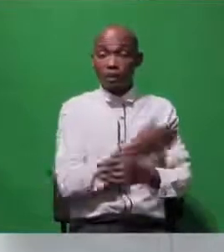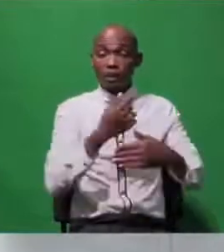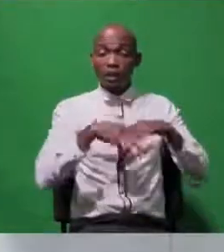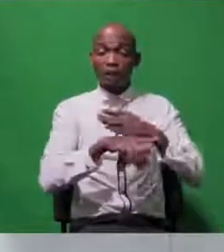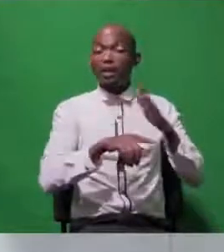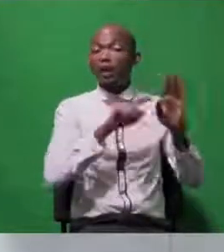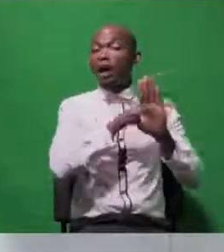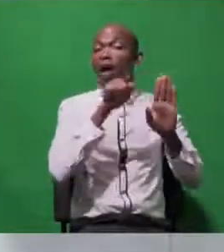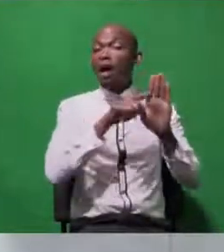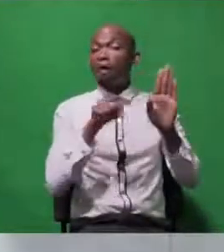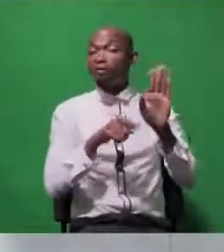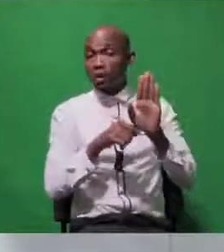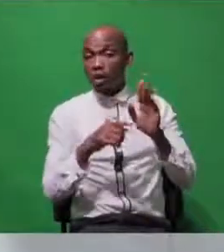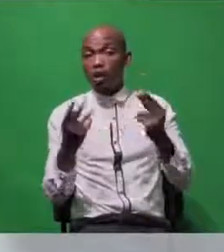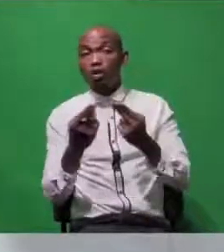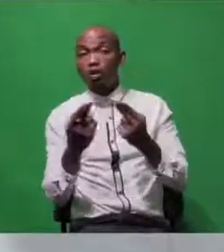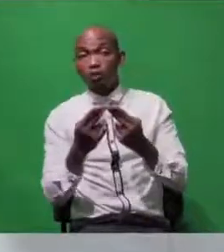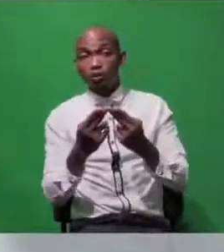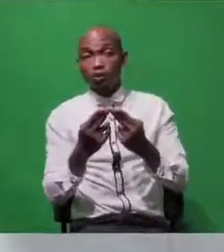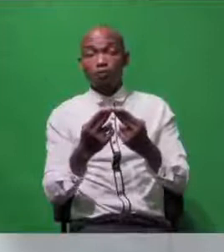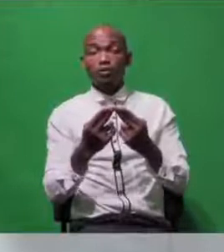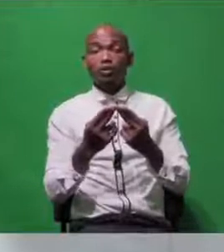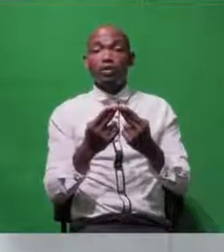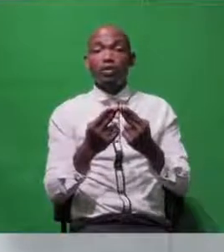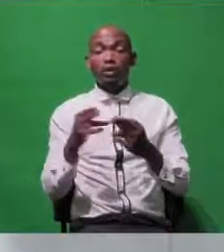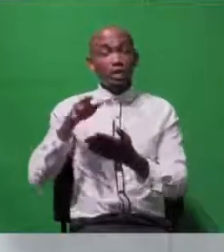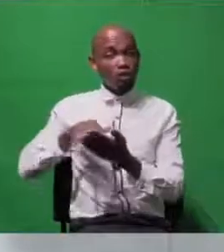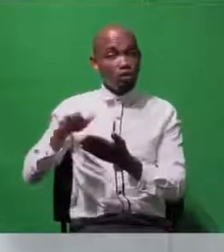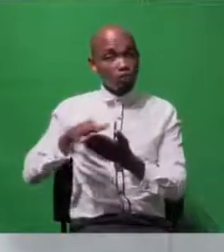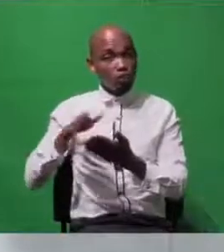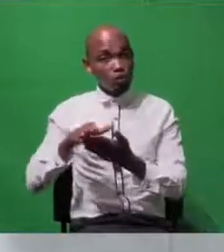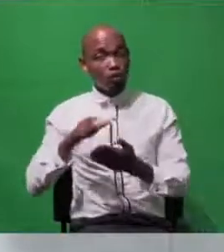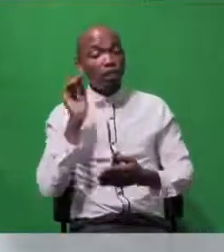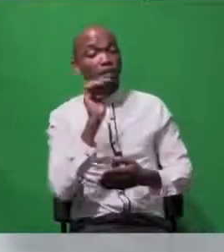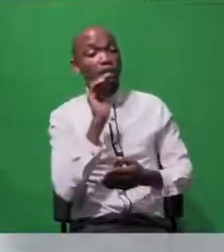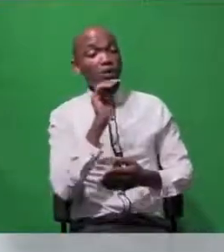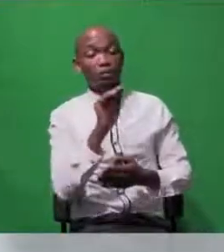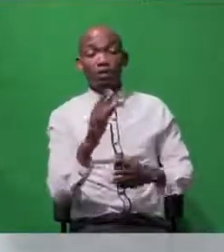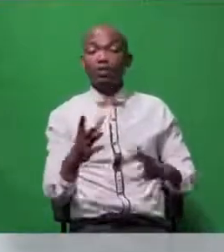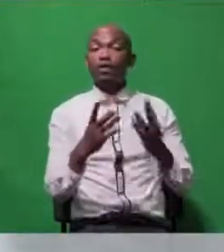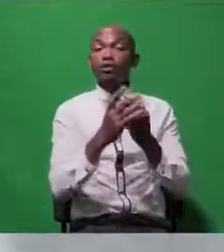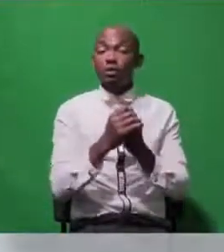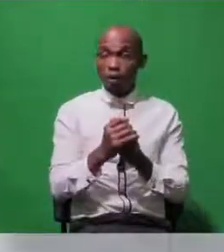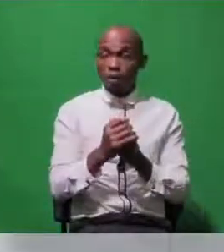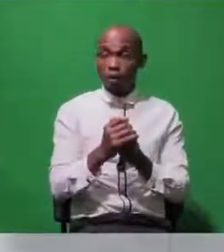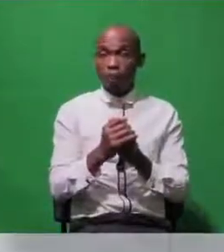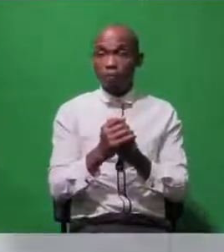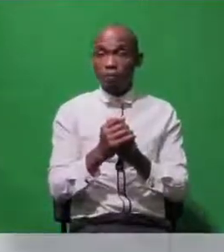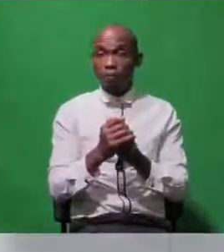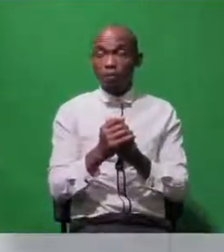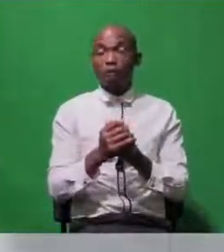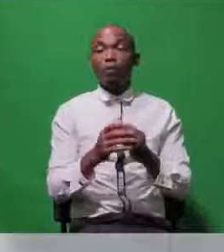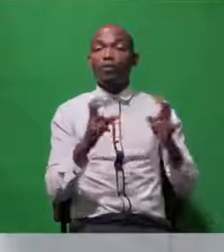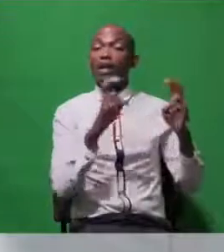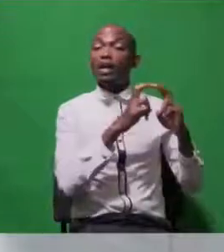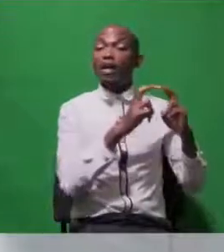or transportation services and electricity services. But today,